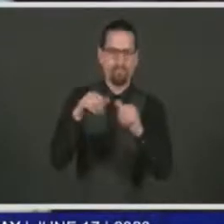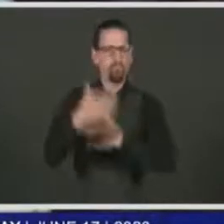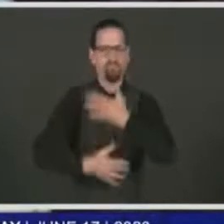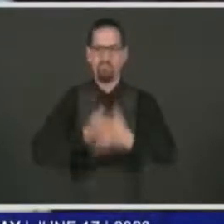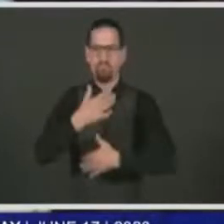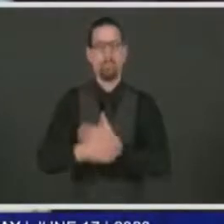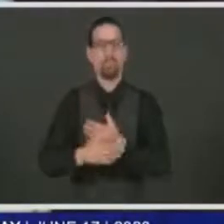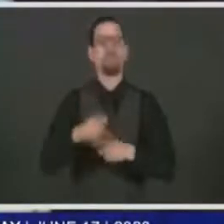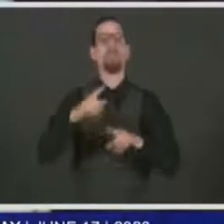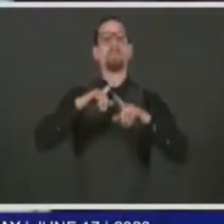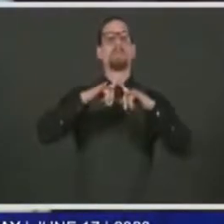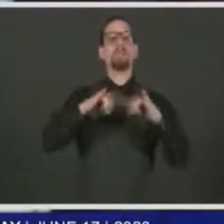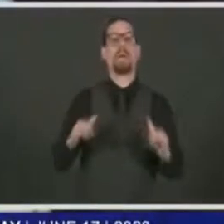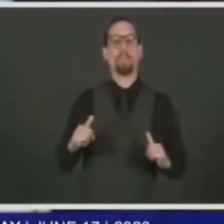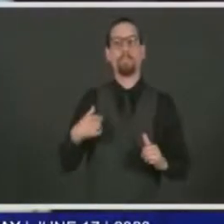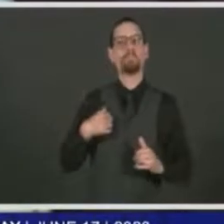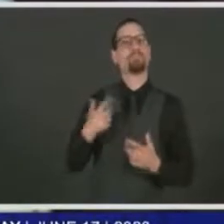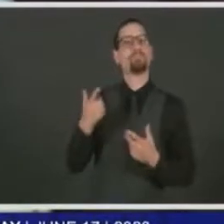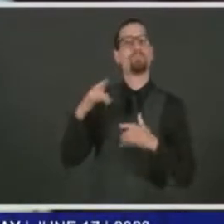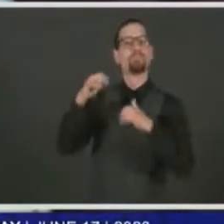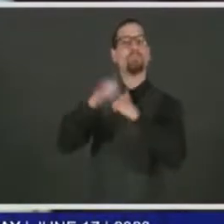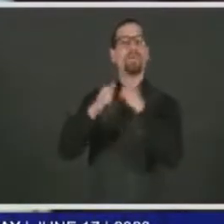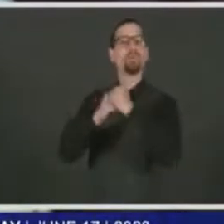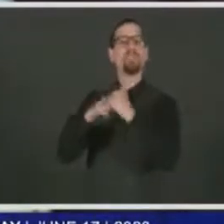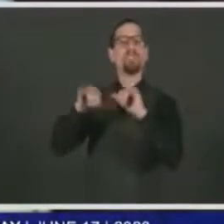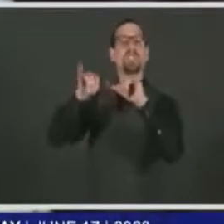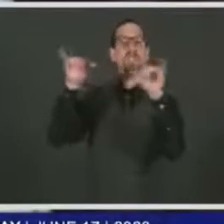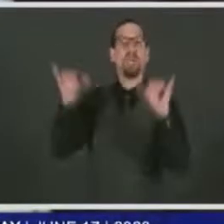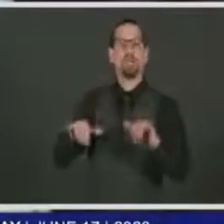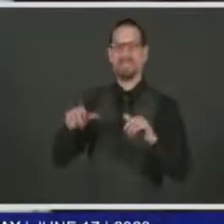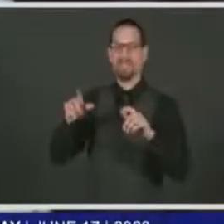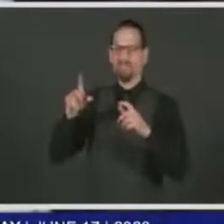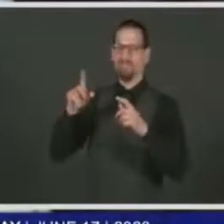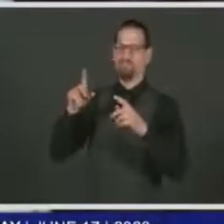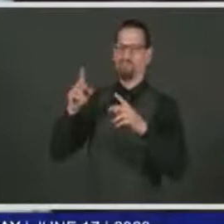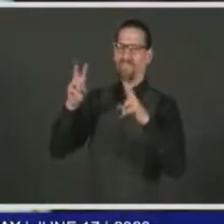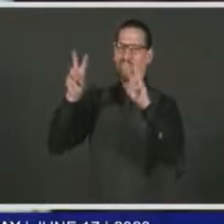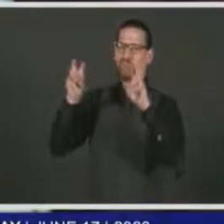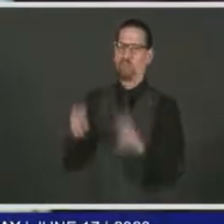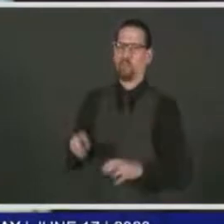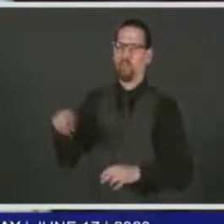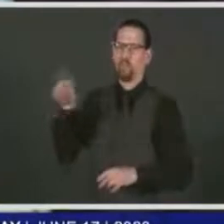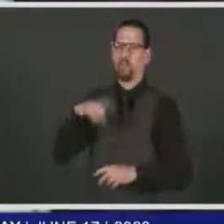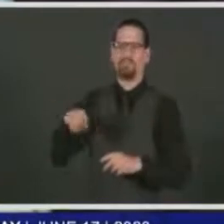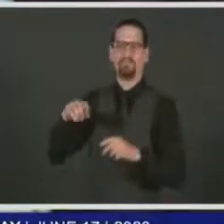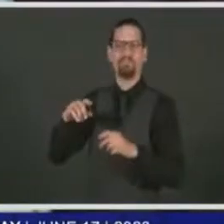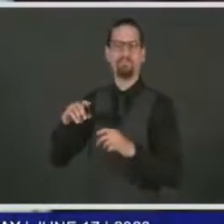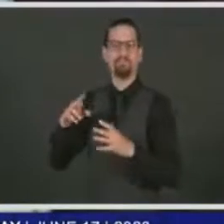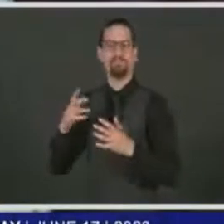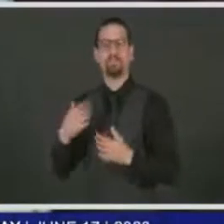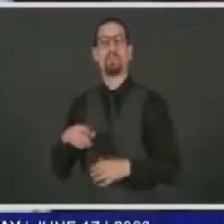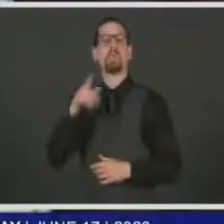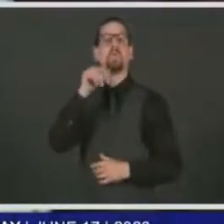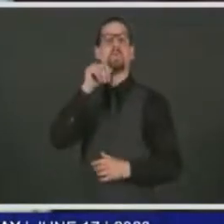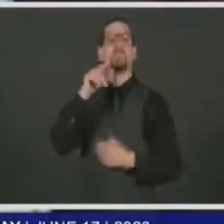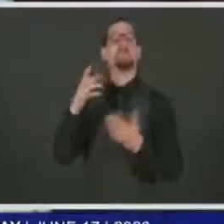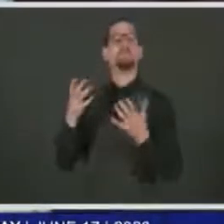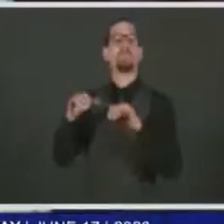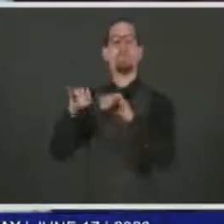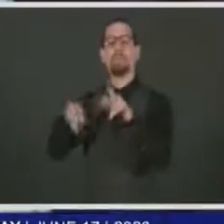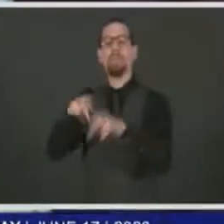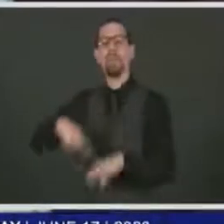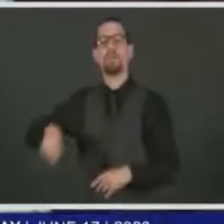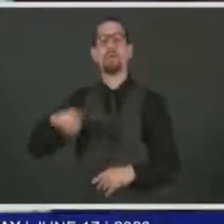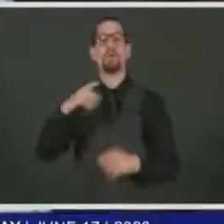make people more vulnerable to COVID-19 in the first place. The example that's most helpful to share is housing.